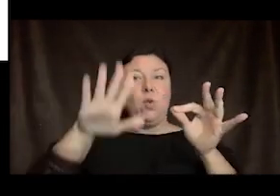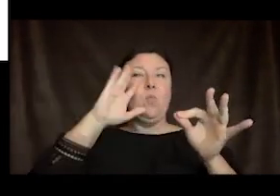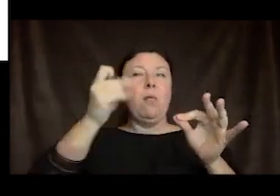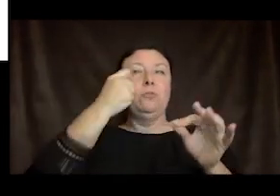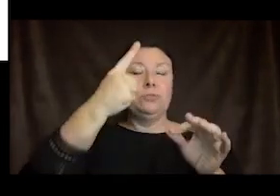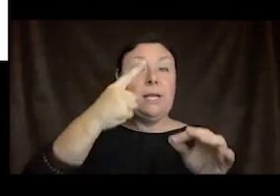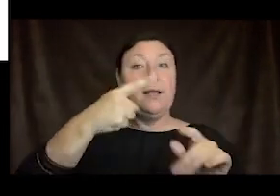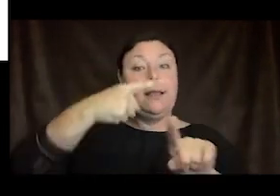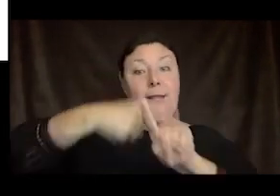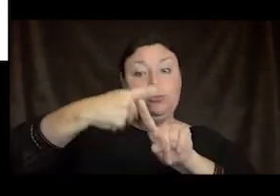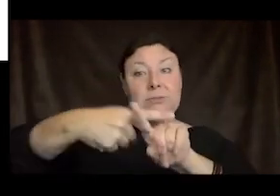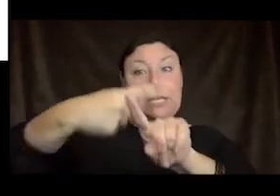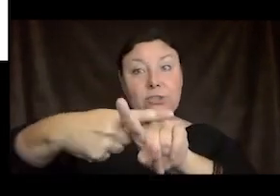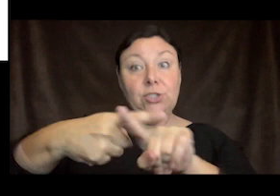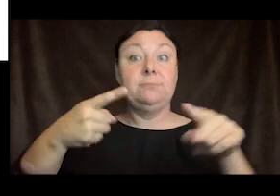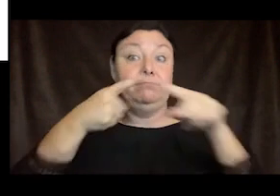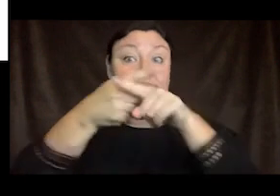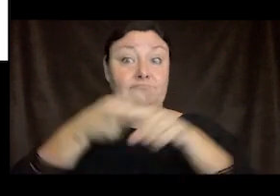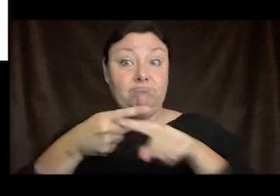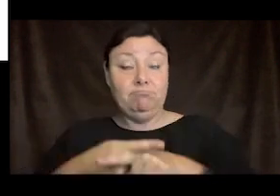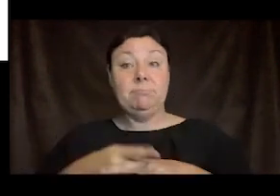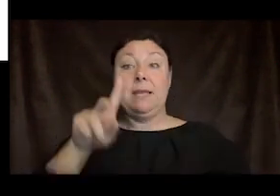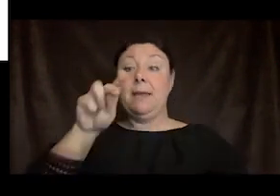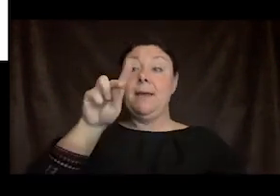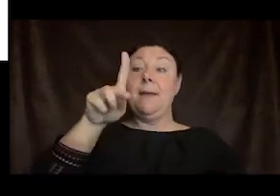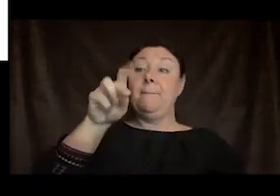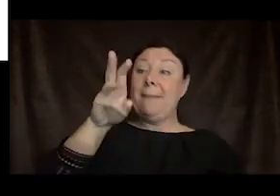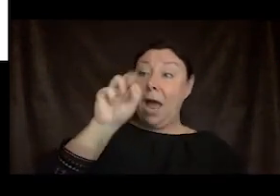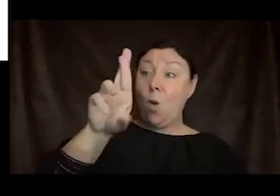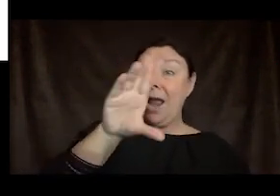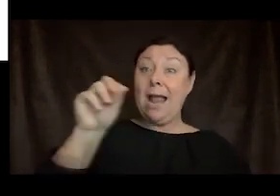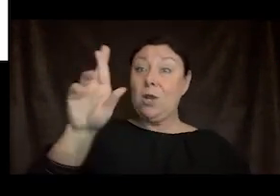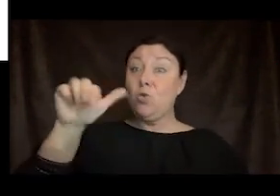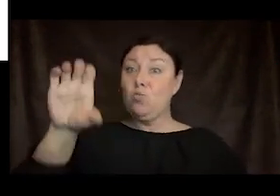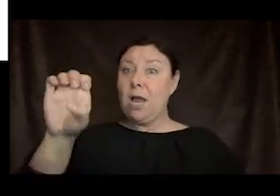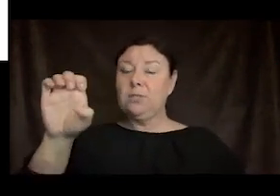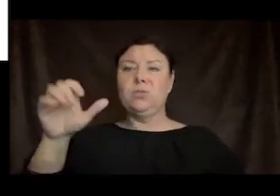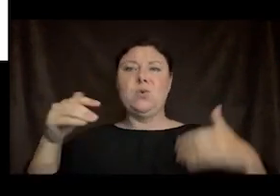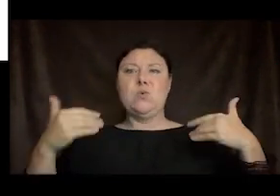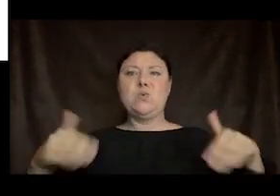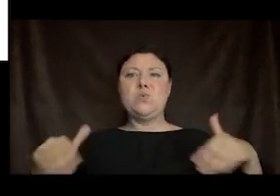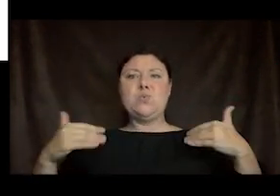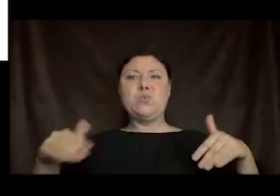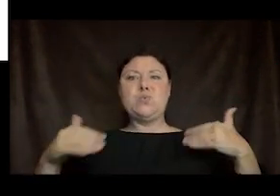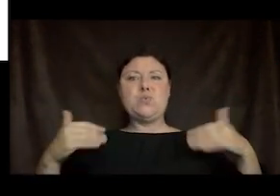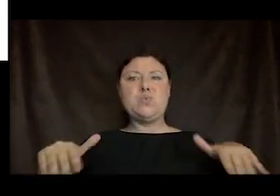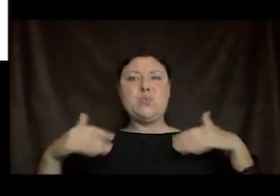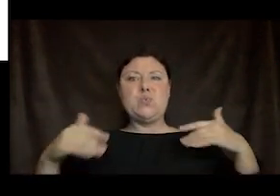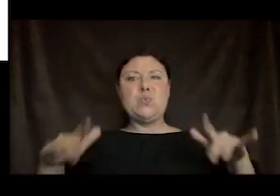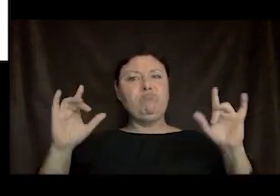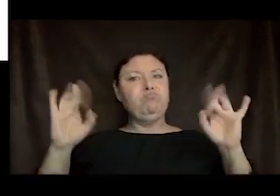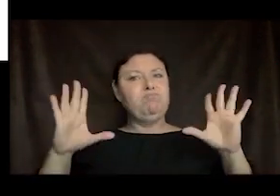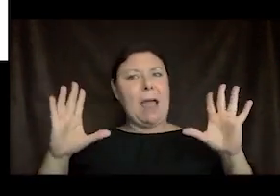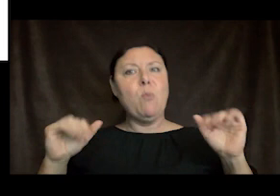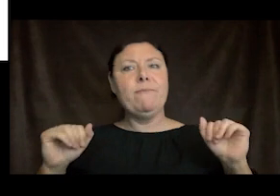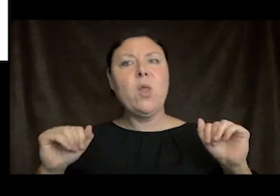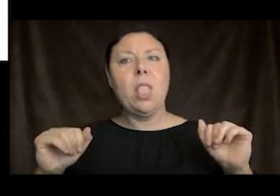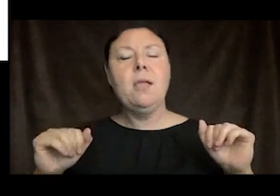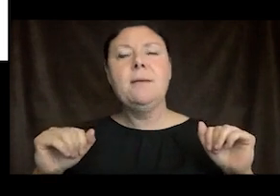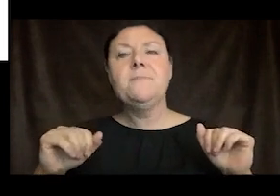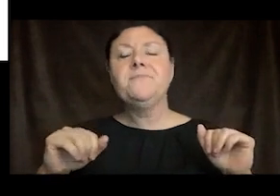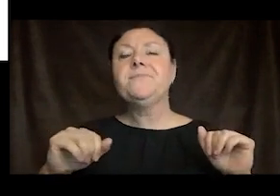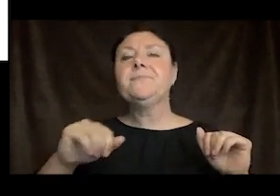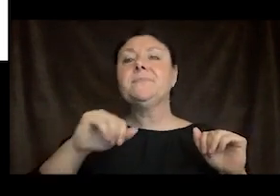of power and race are really, really powerful. You know, sometimes I've had people ask me the question, well, can Black people